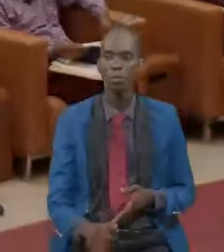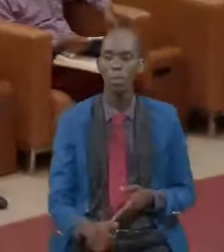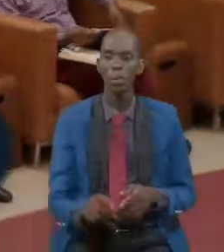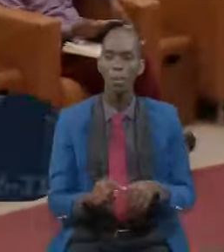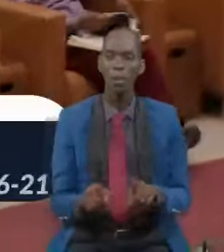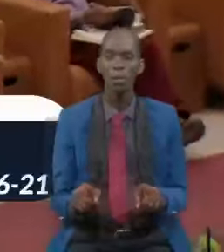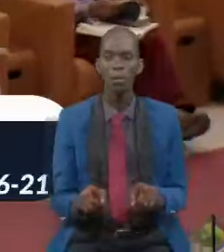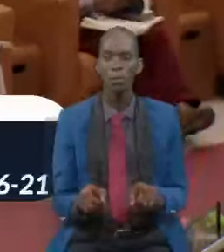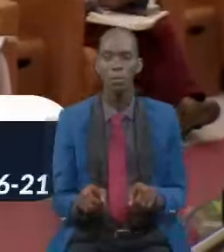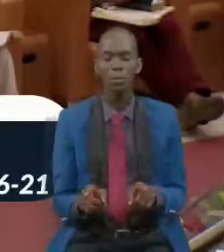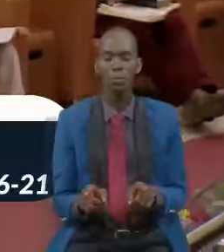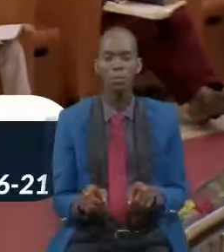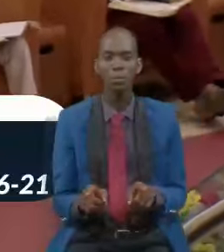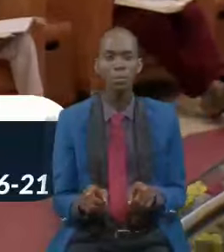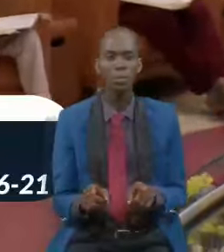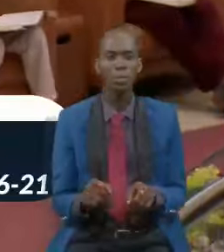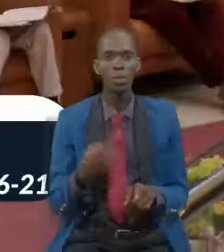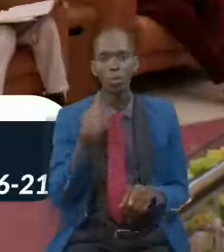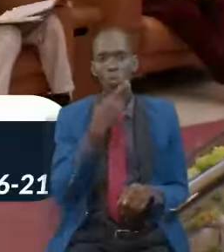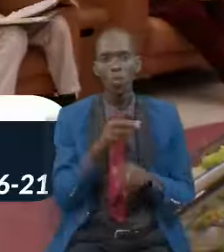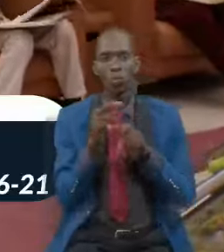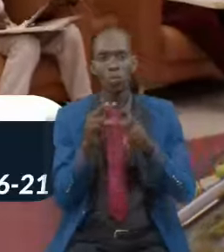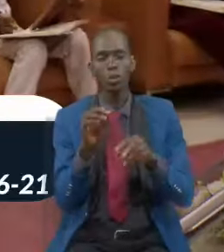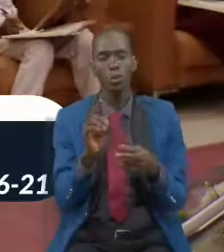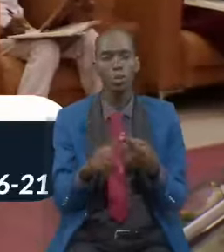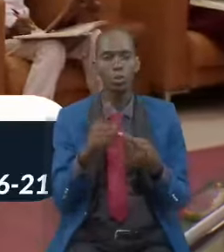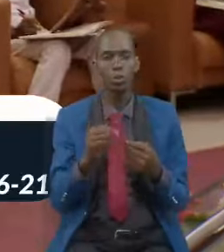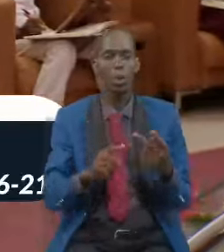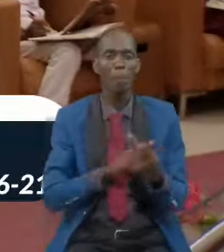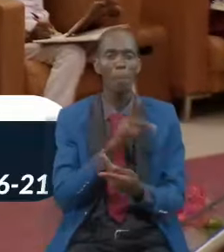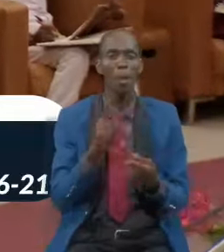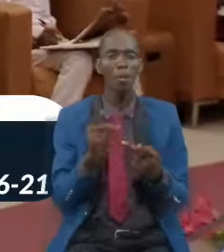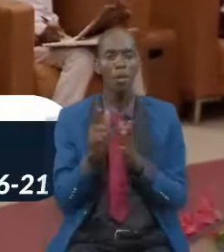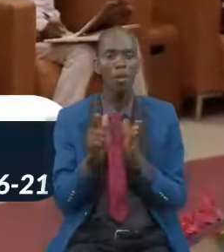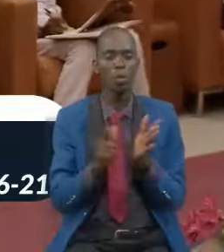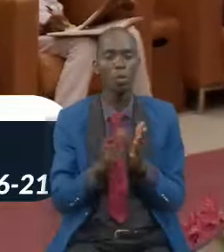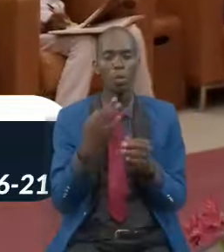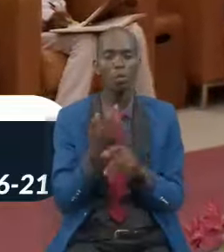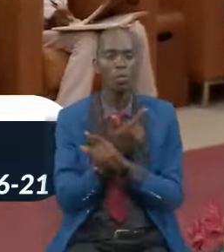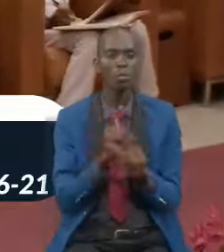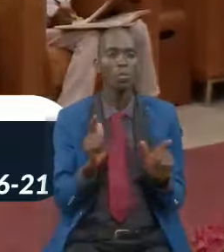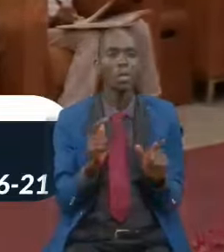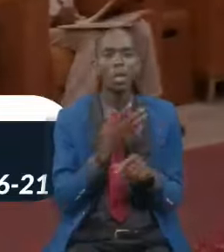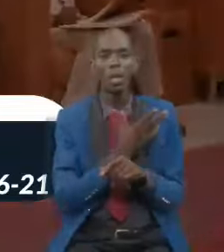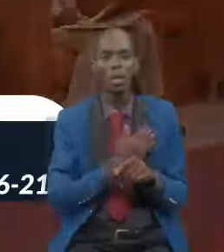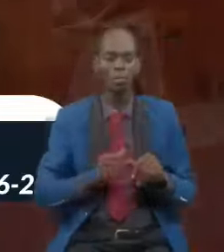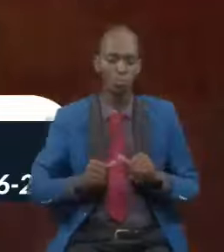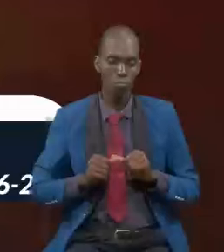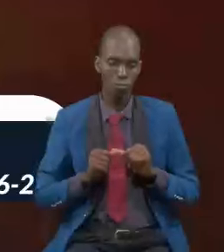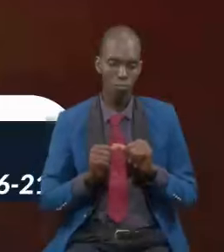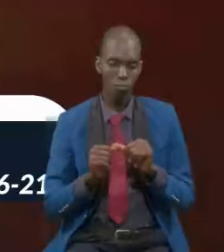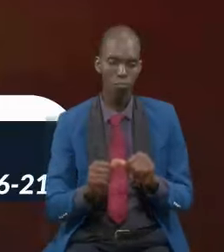but also looketh into the perfect law of liberty, and